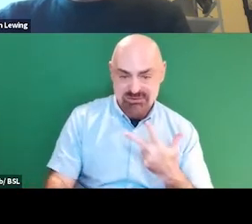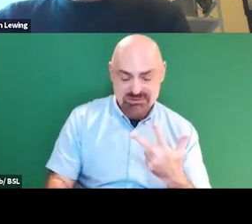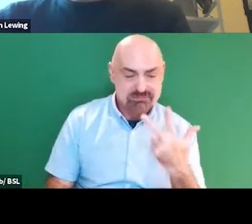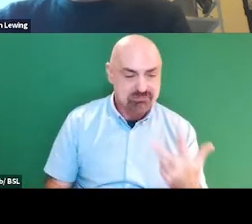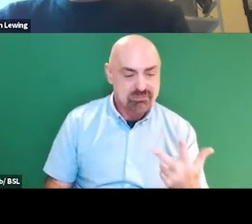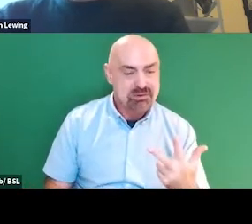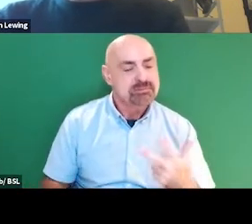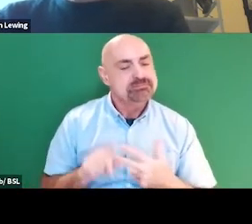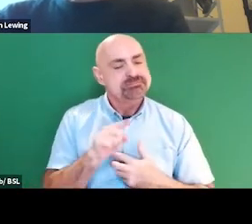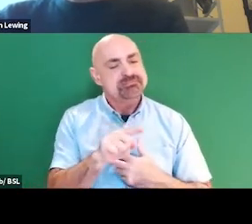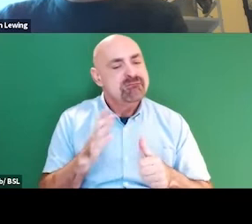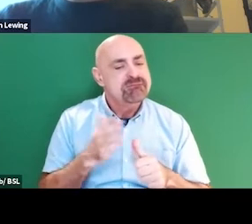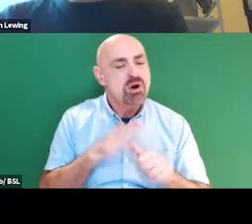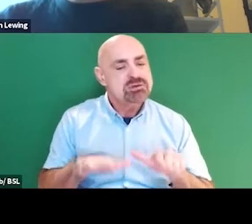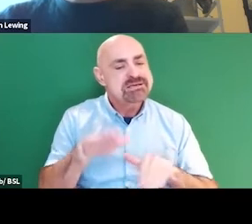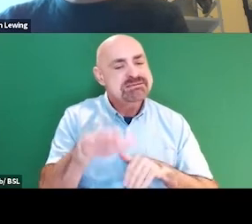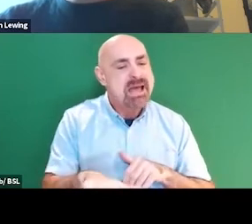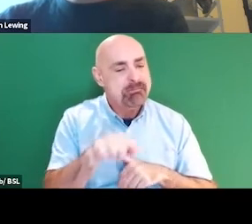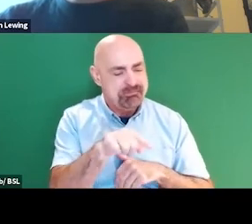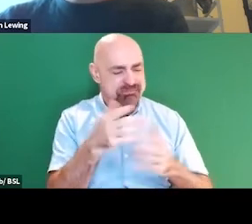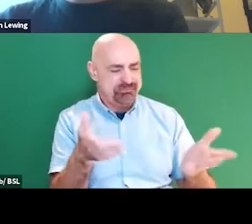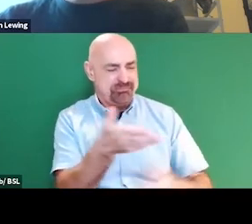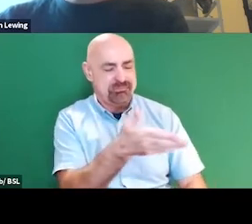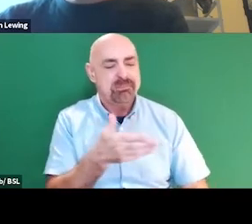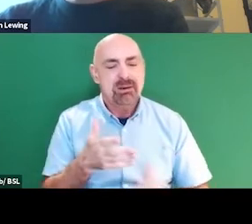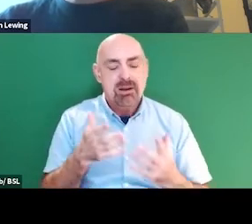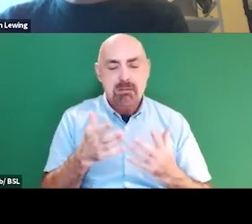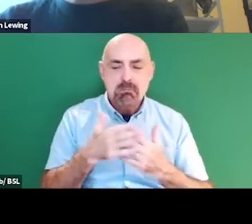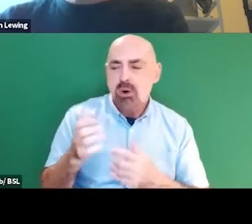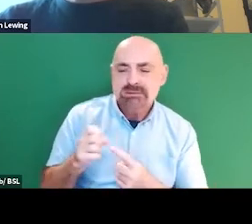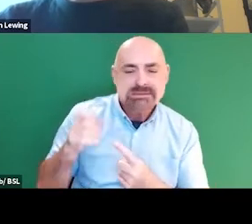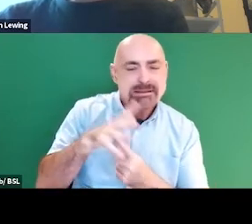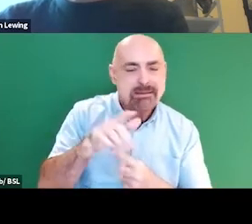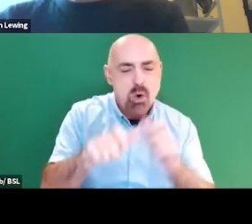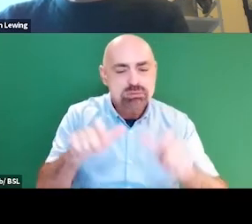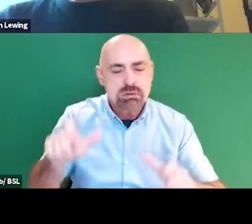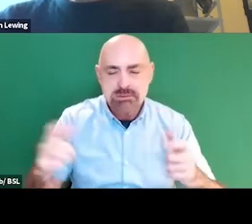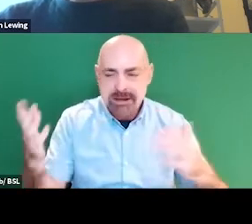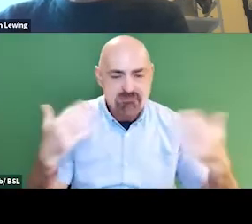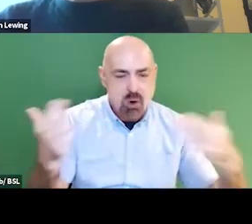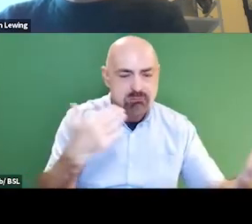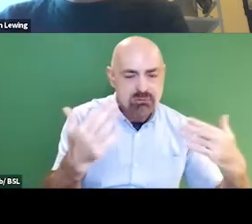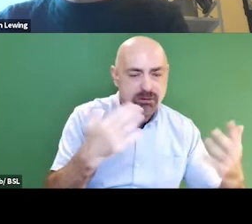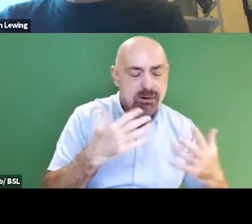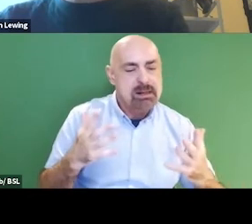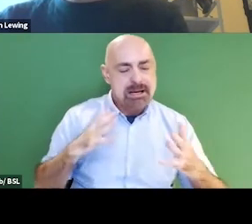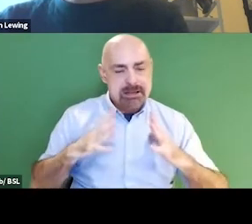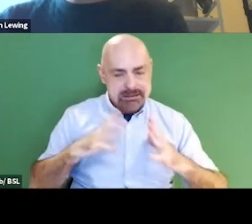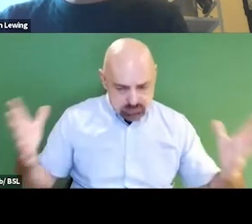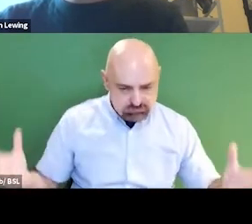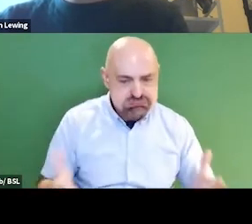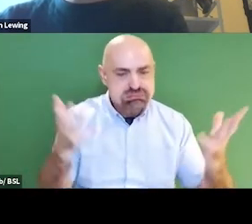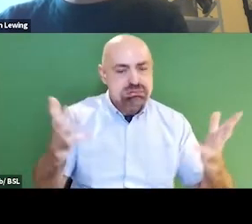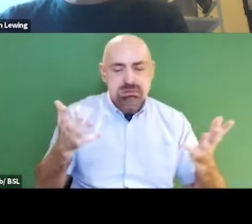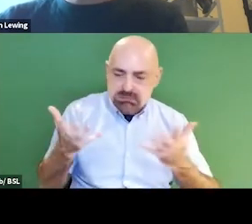Then part of this first step is about getting wider stakeholders involved, generating discussion